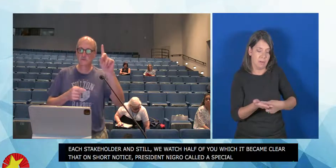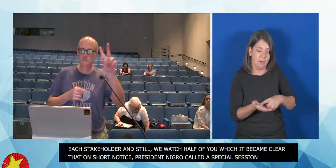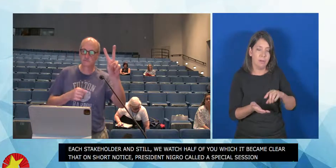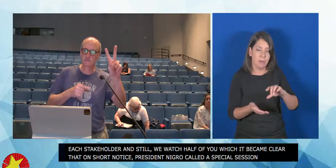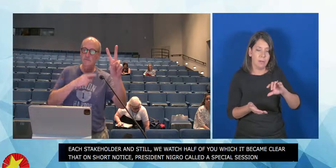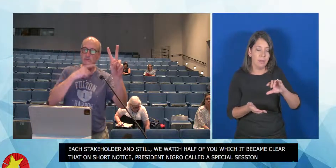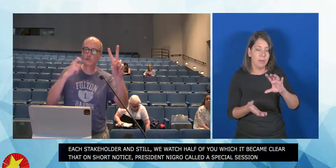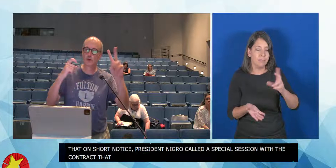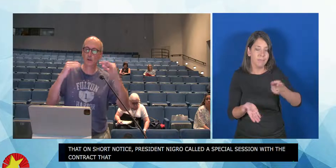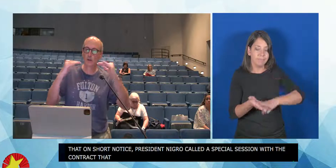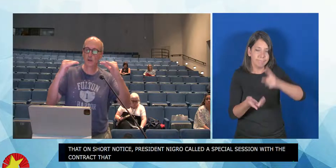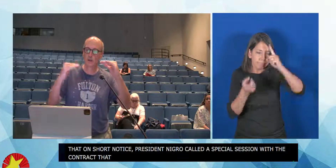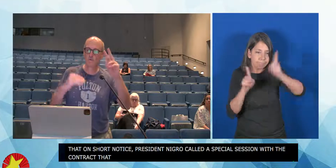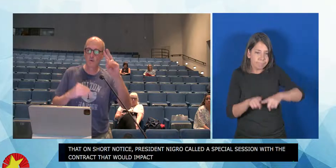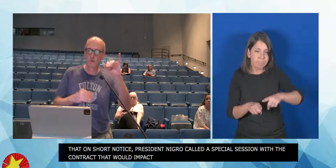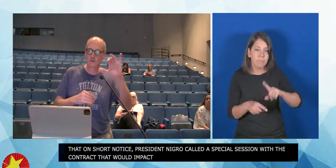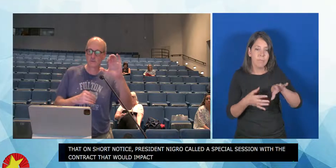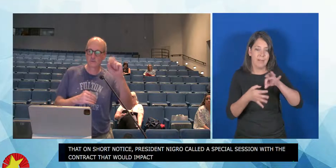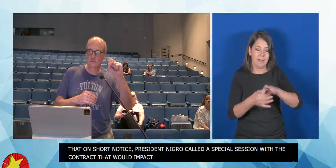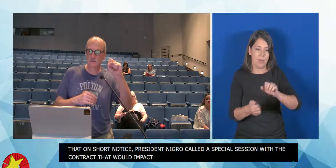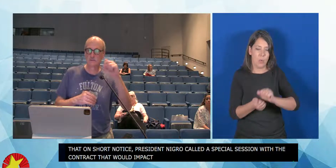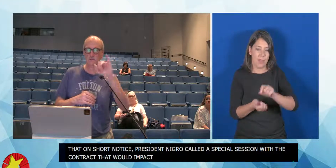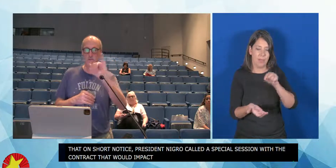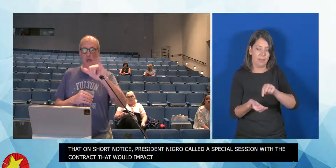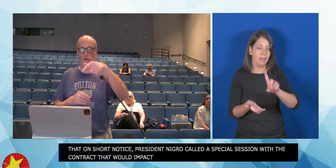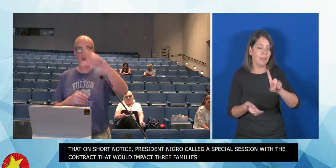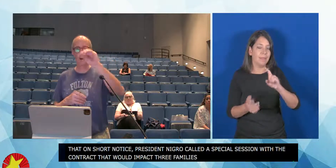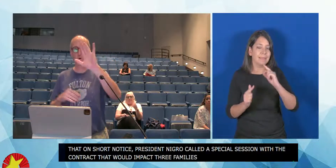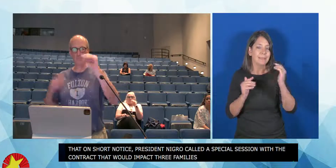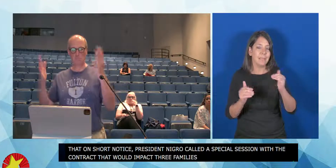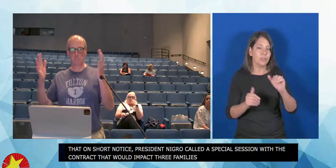who wanted to send their children to Desert Voices.